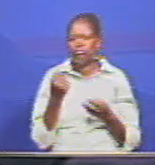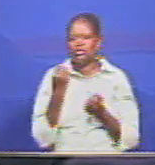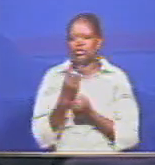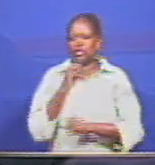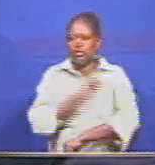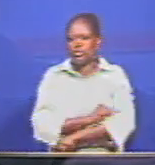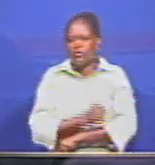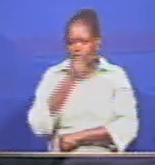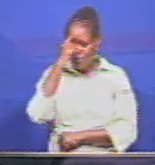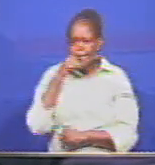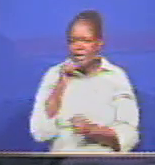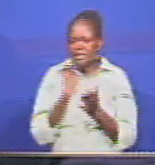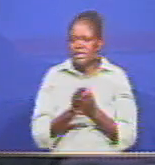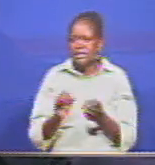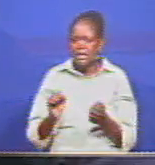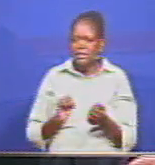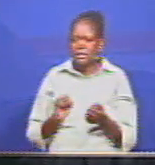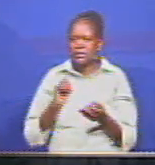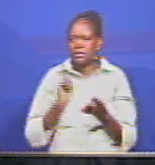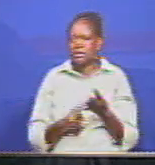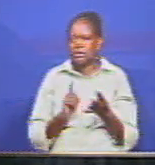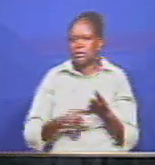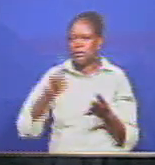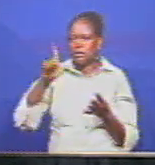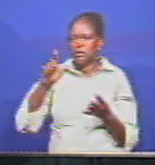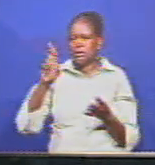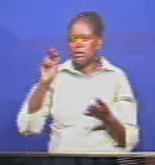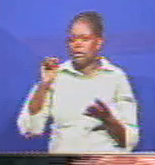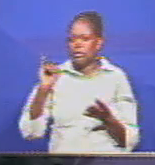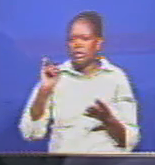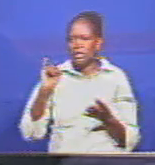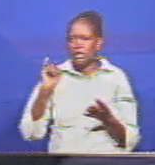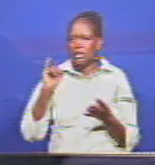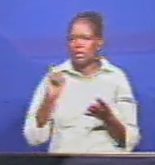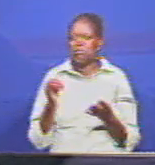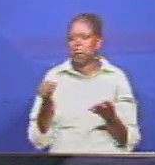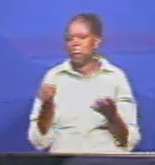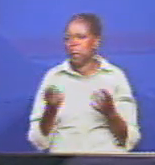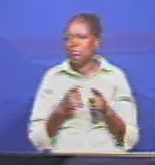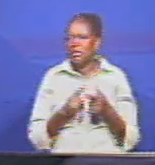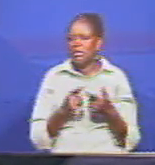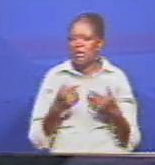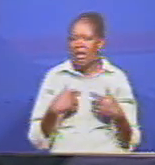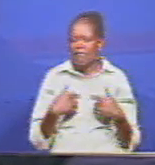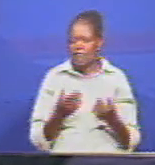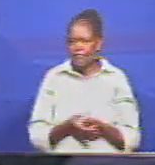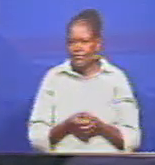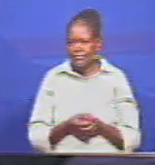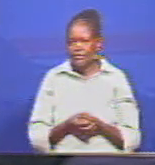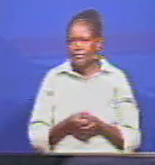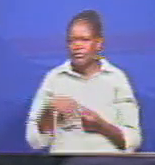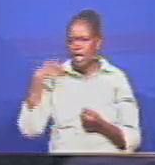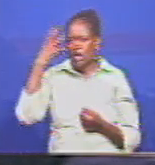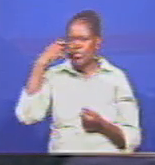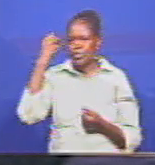for boys and girls. Mm-hmm. If you go to Lugari, mm-hmm. in Chepsaita, there is there a very